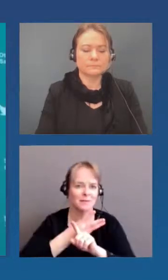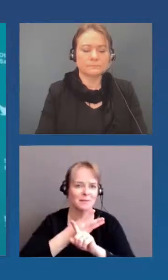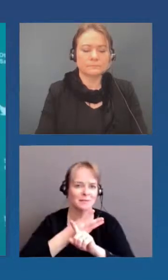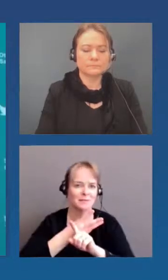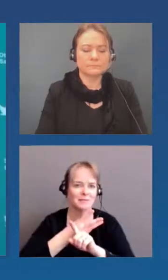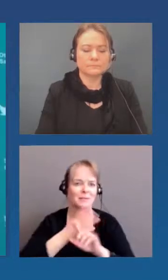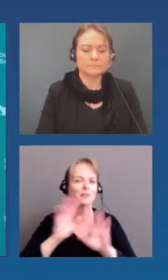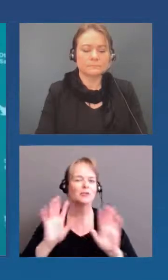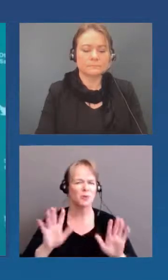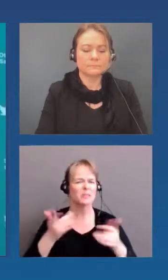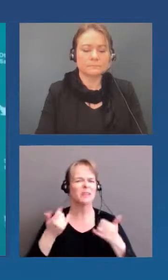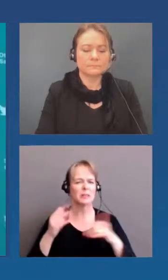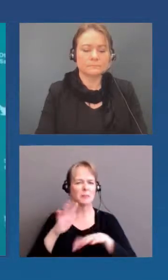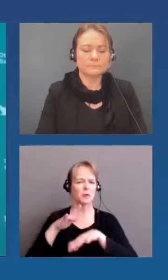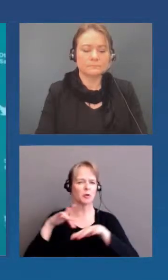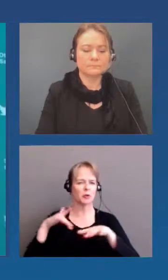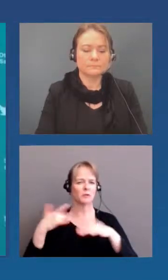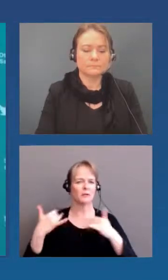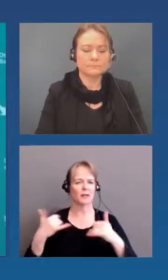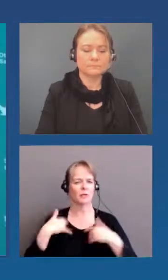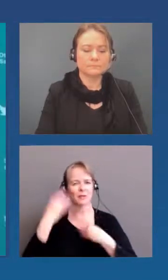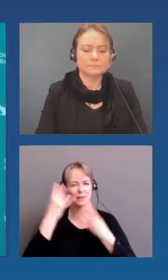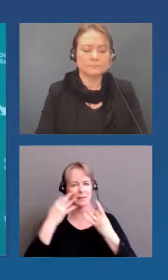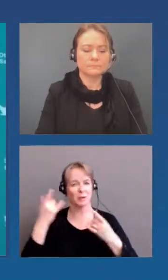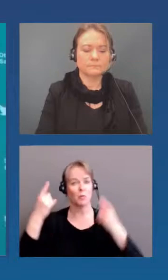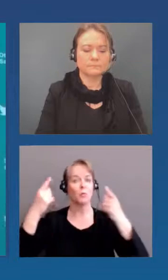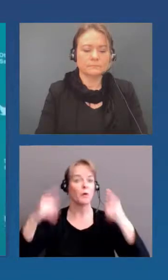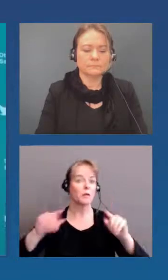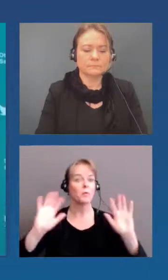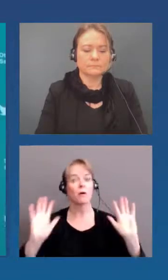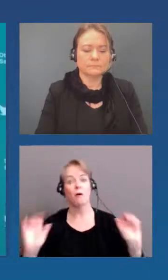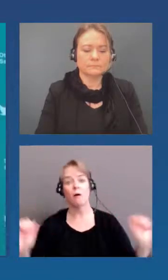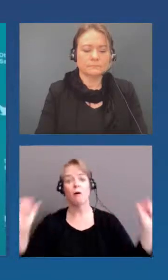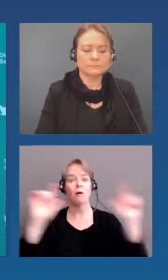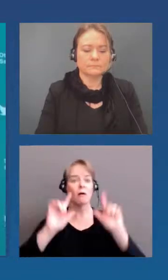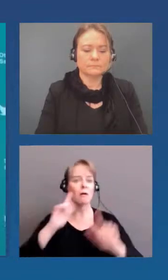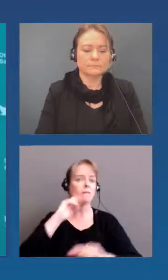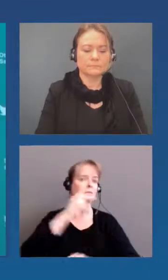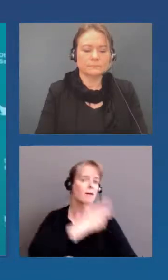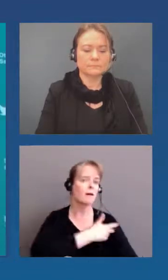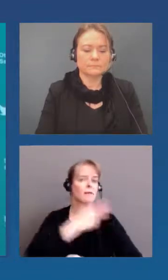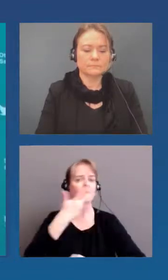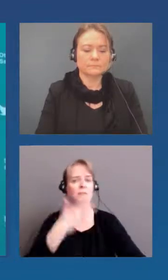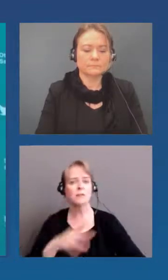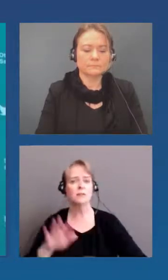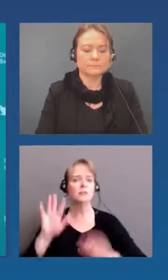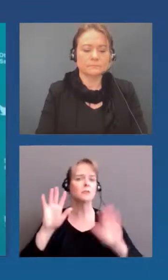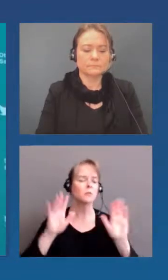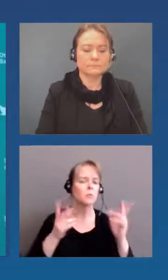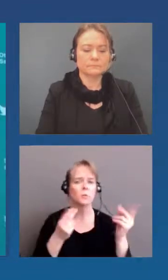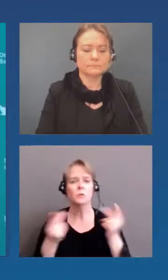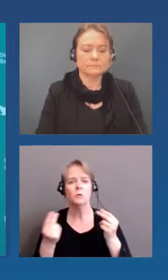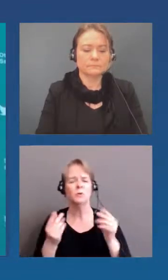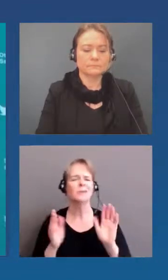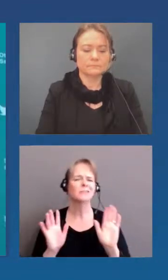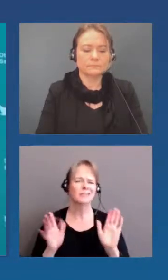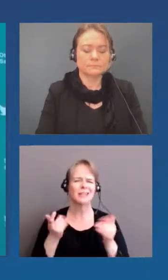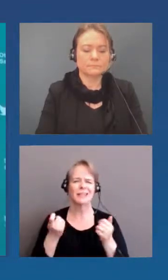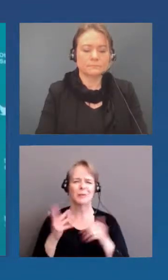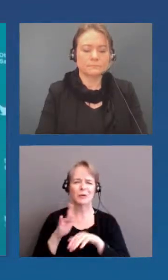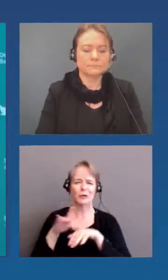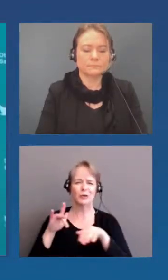about plans for when we're all fully vaccinated. But they are the province and at